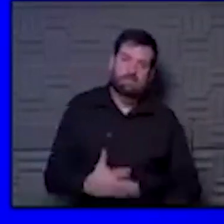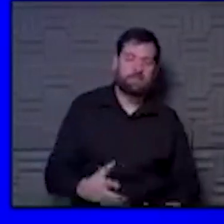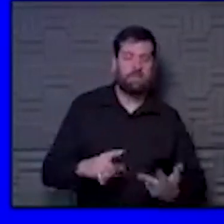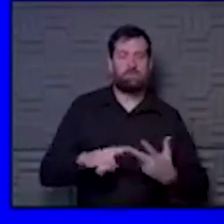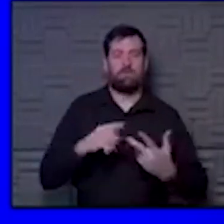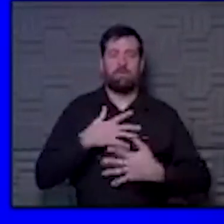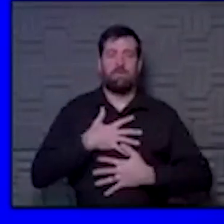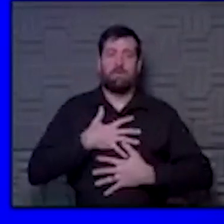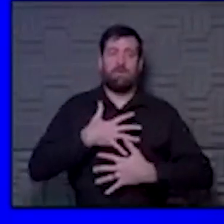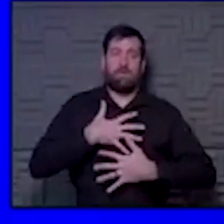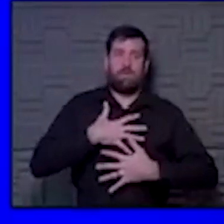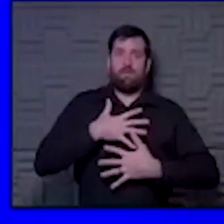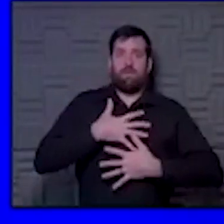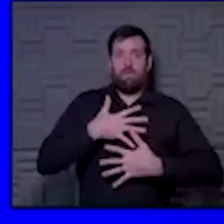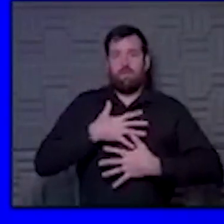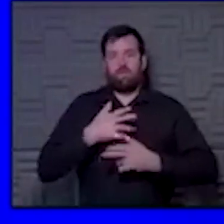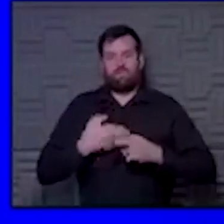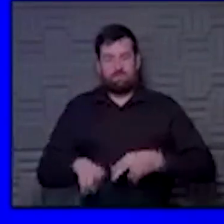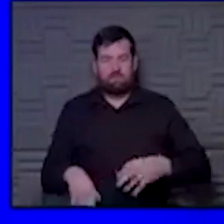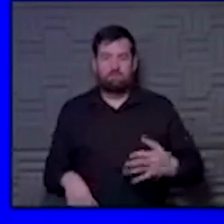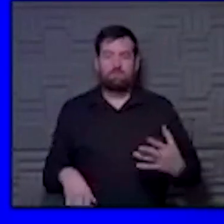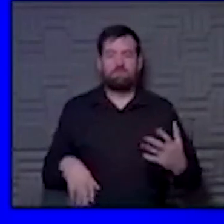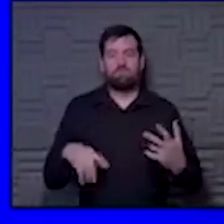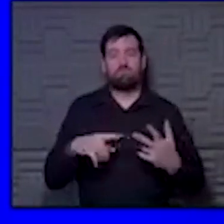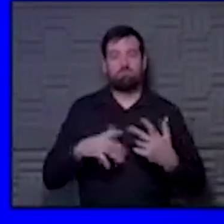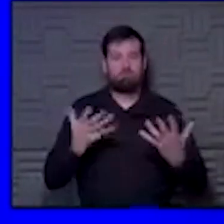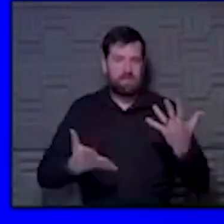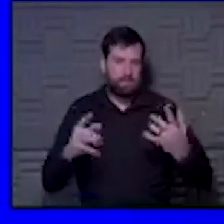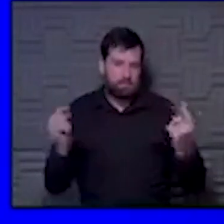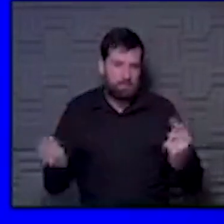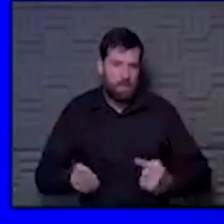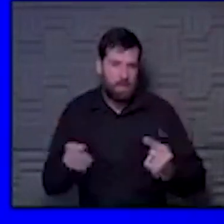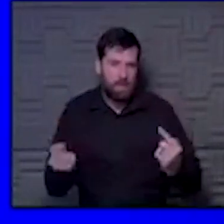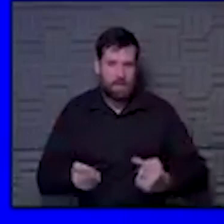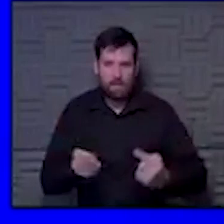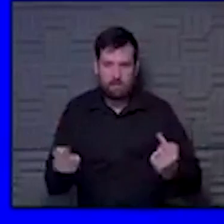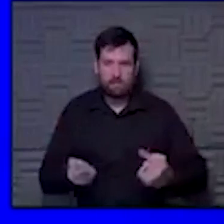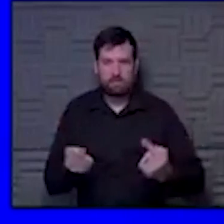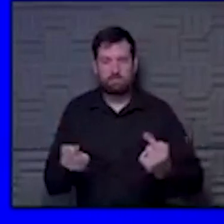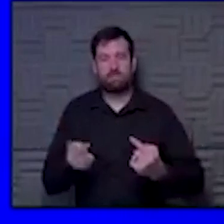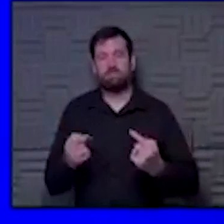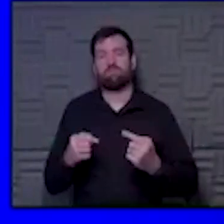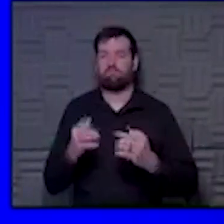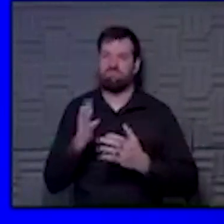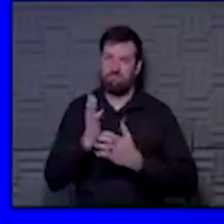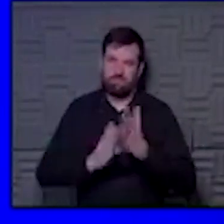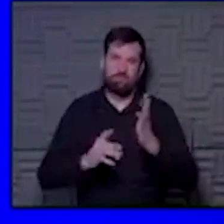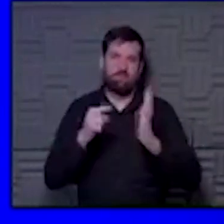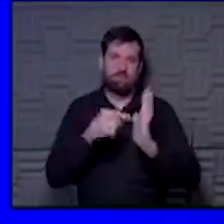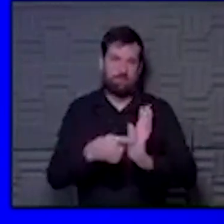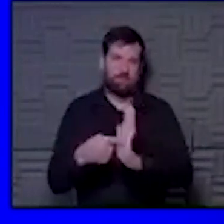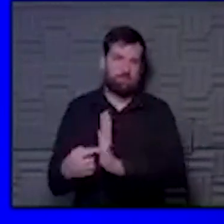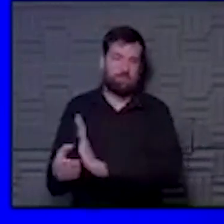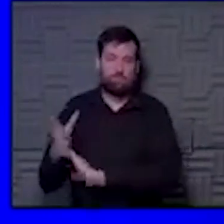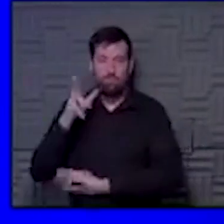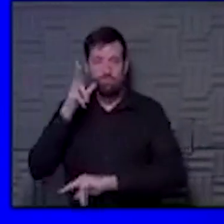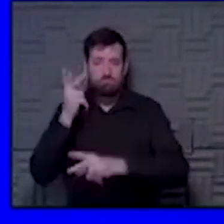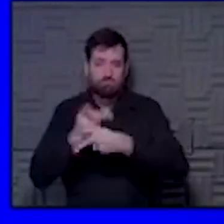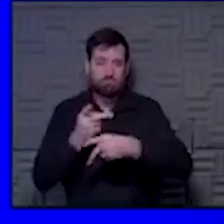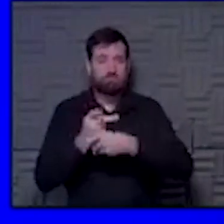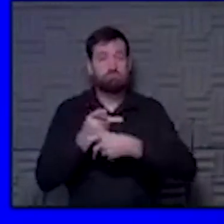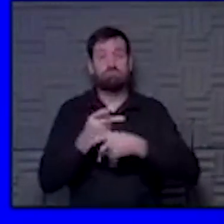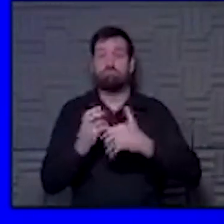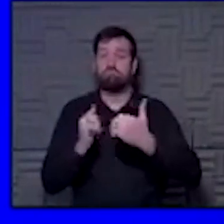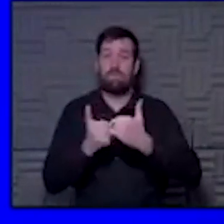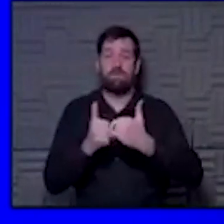of breath, things like that, maybe aches. A lot of those symptoms will be managed in most part